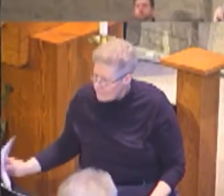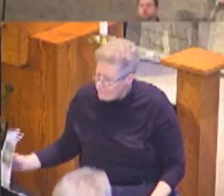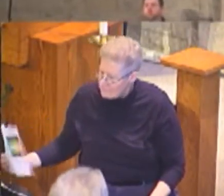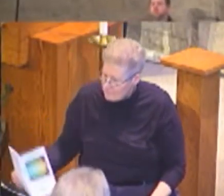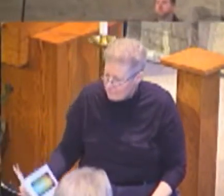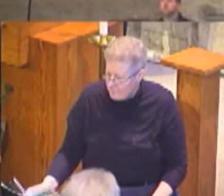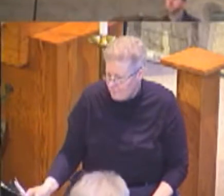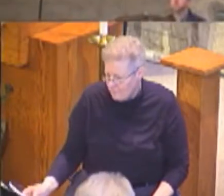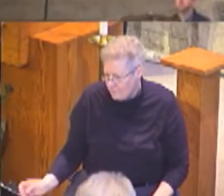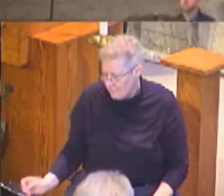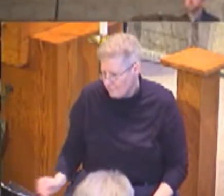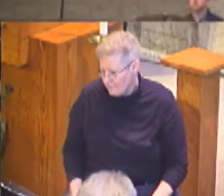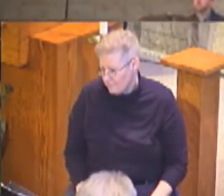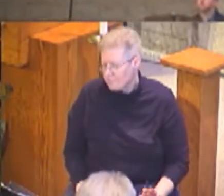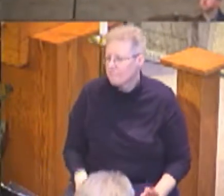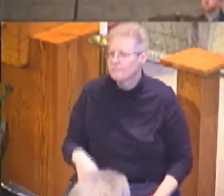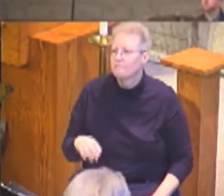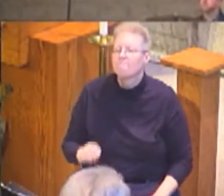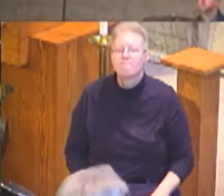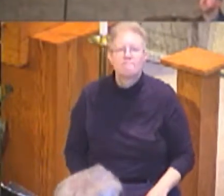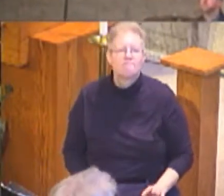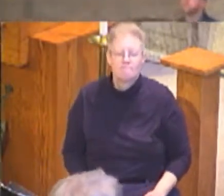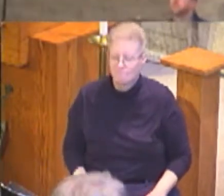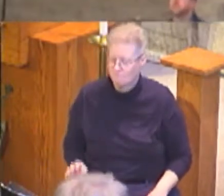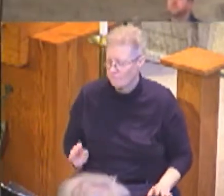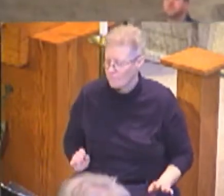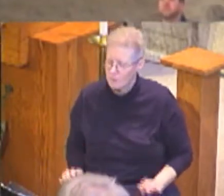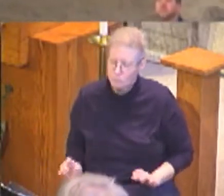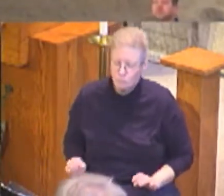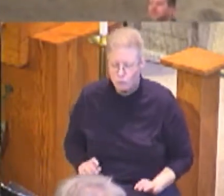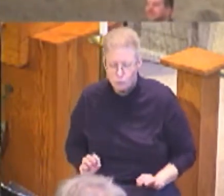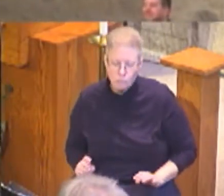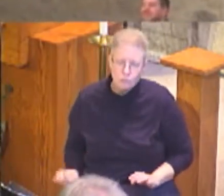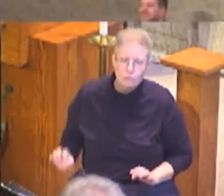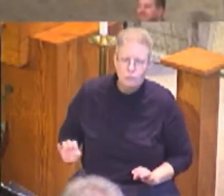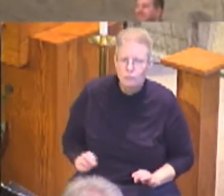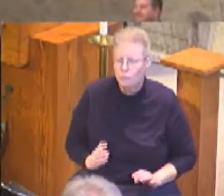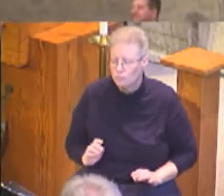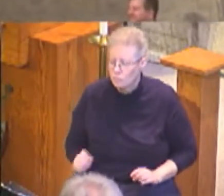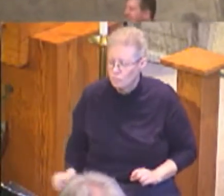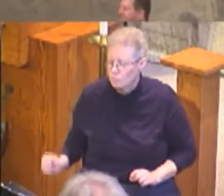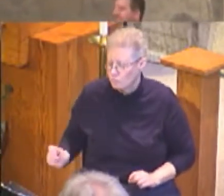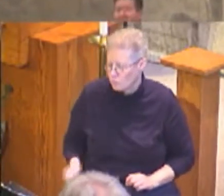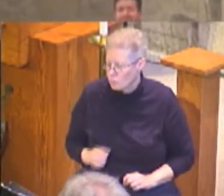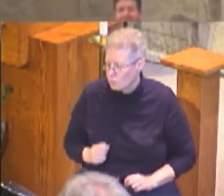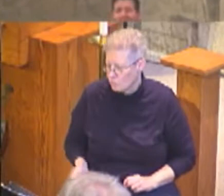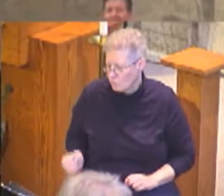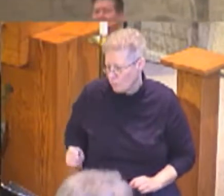Yeah.